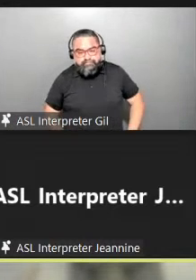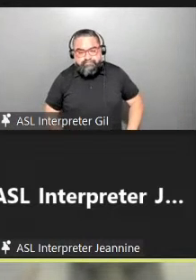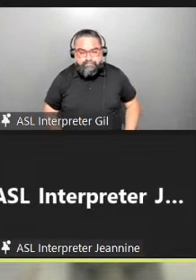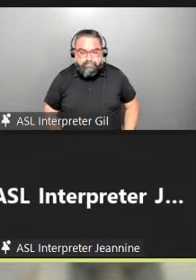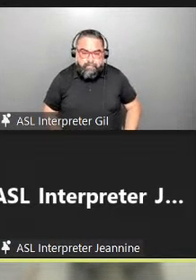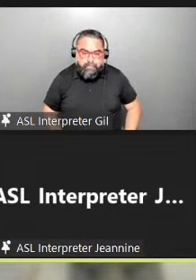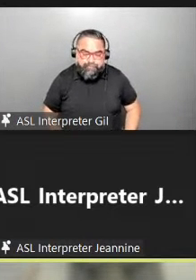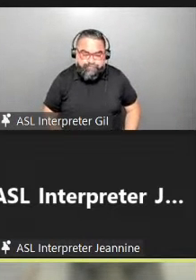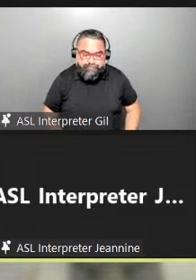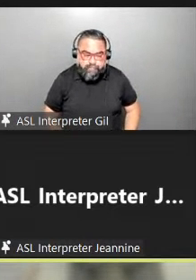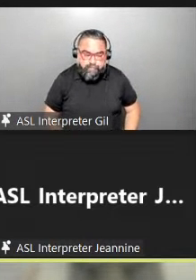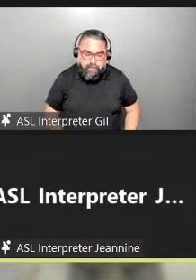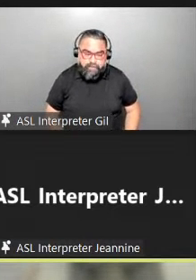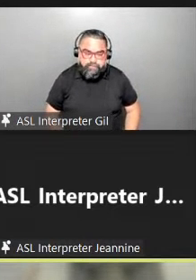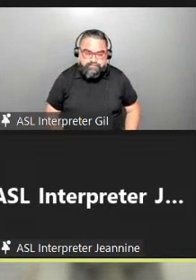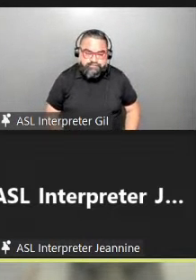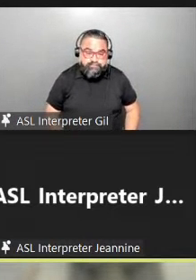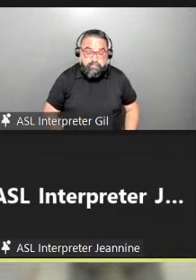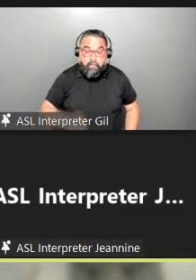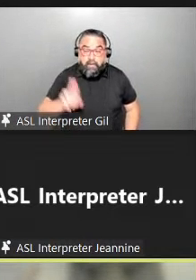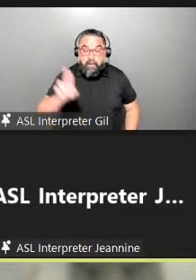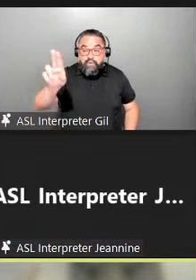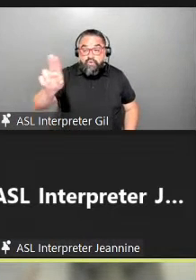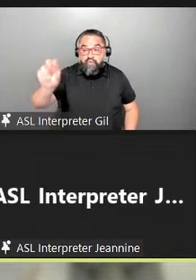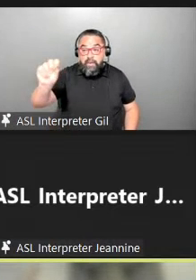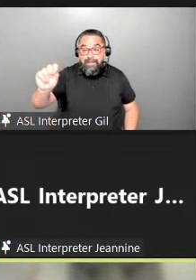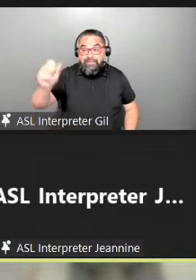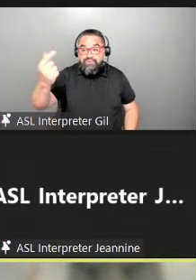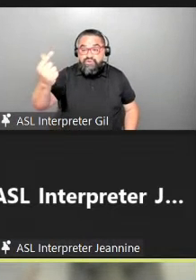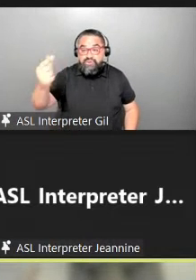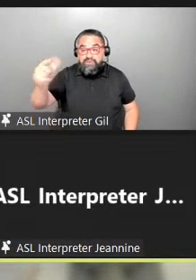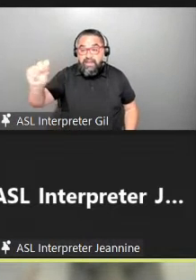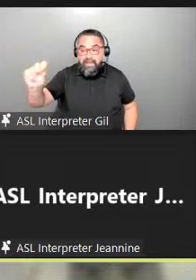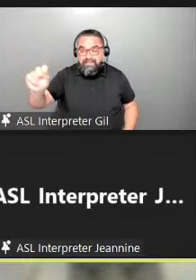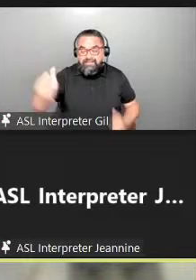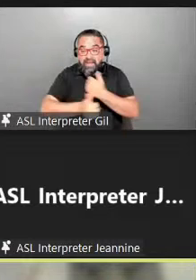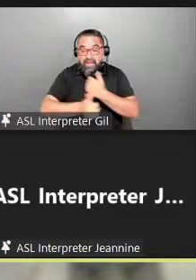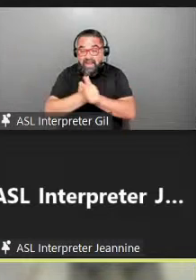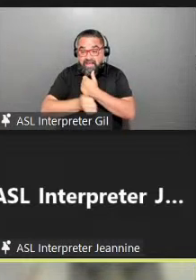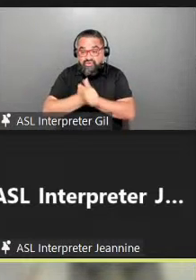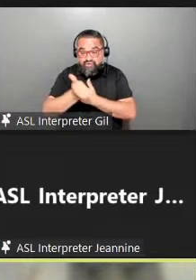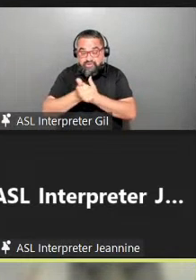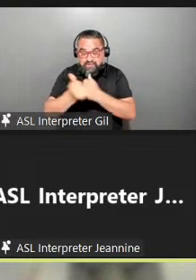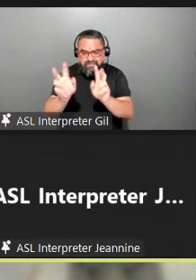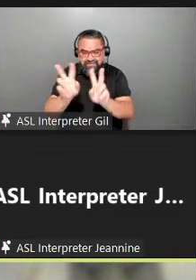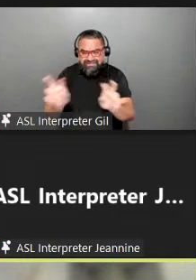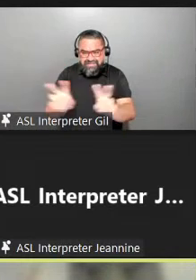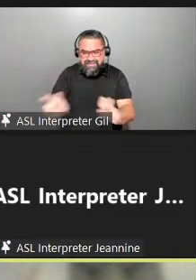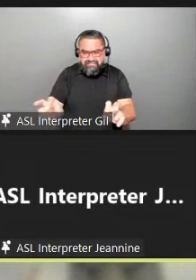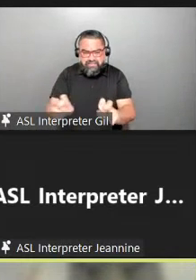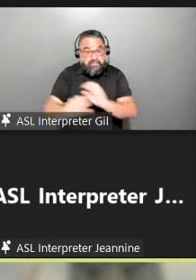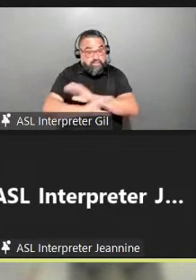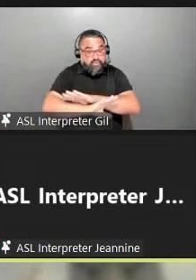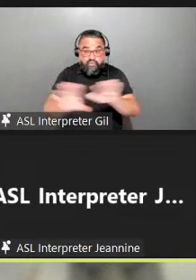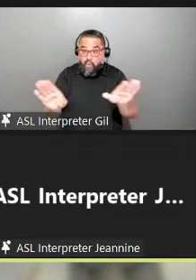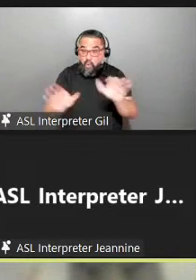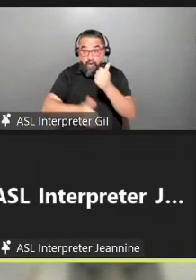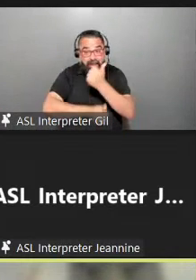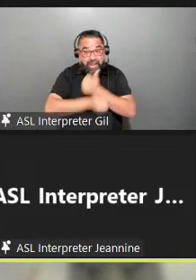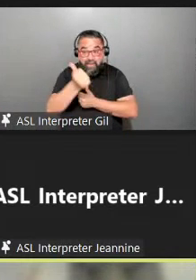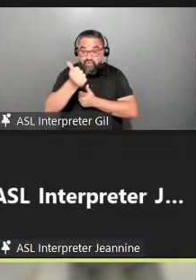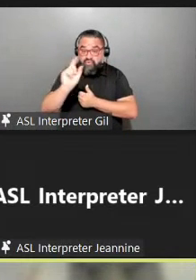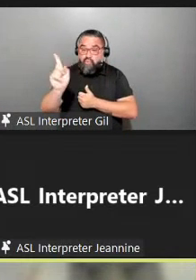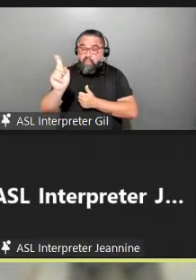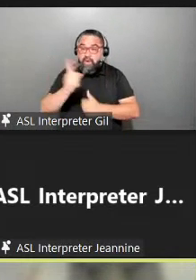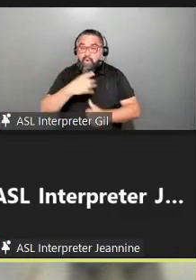This is a USGS hazard assessment, and no hazard is the white area. So if you look on the map up in